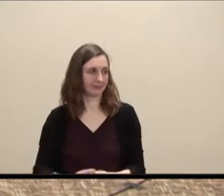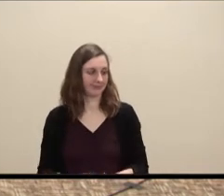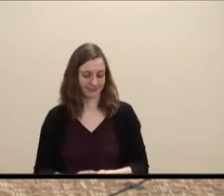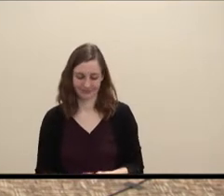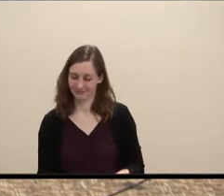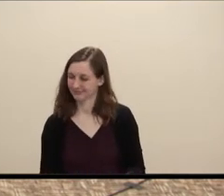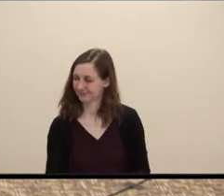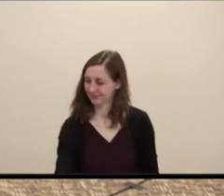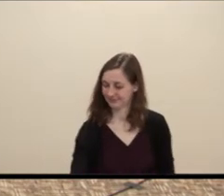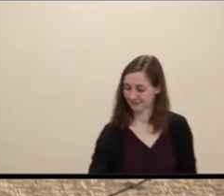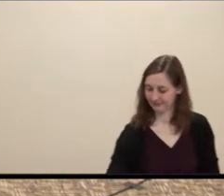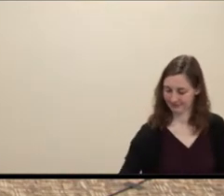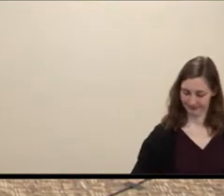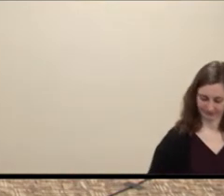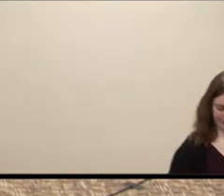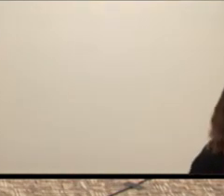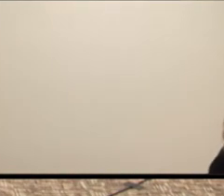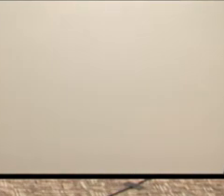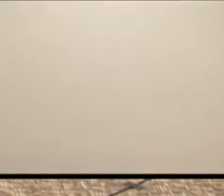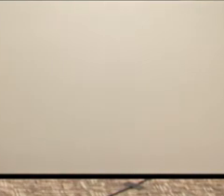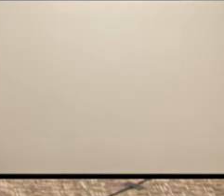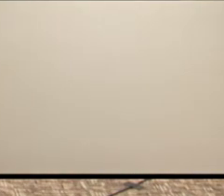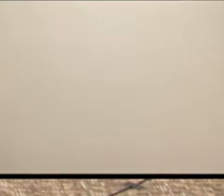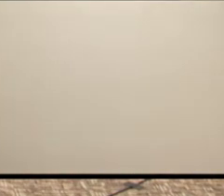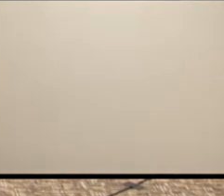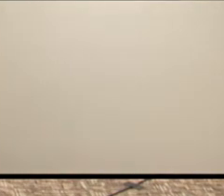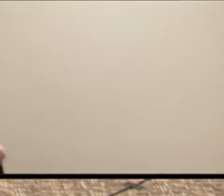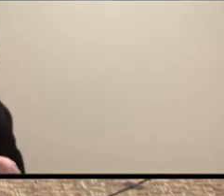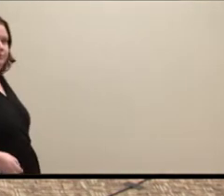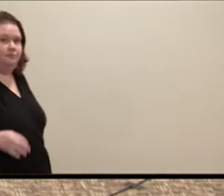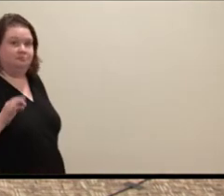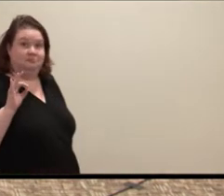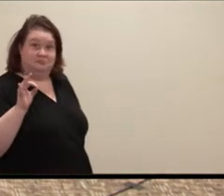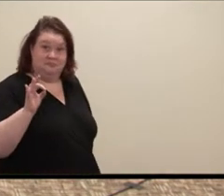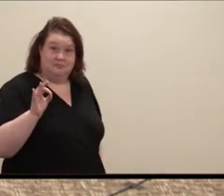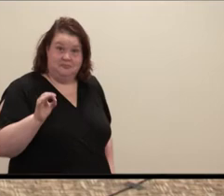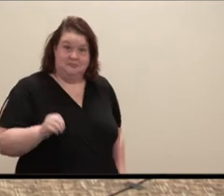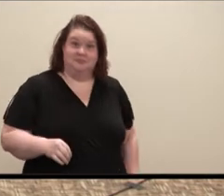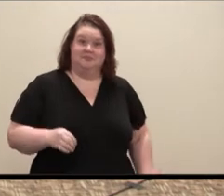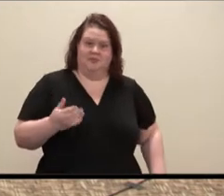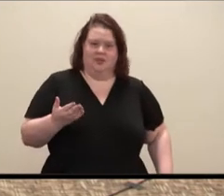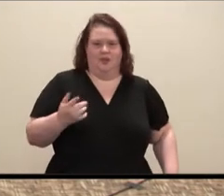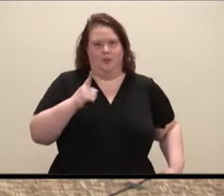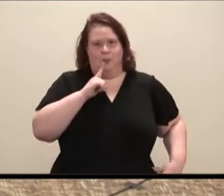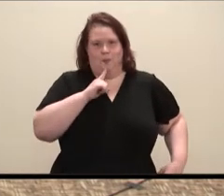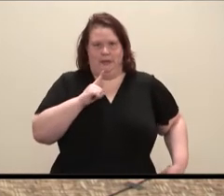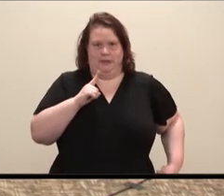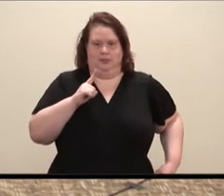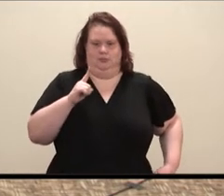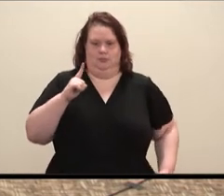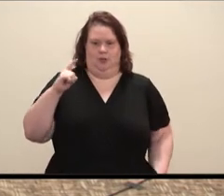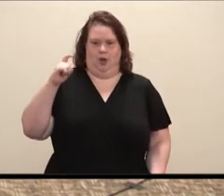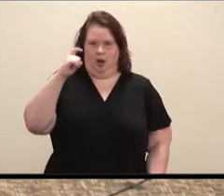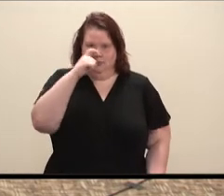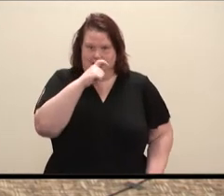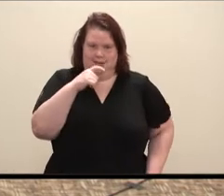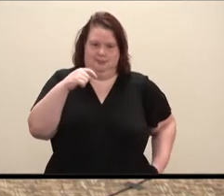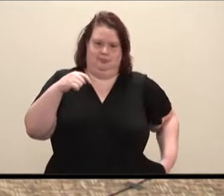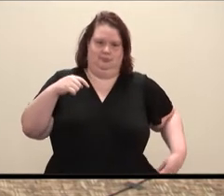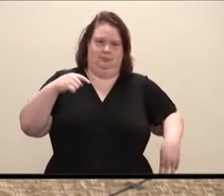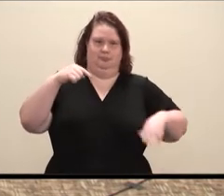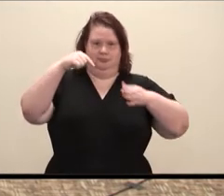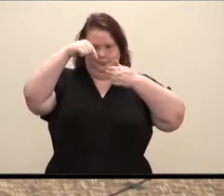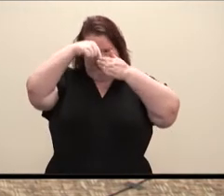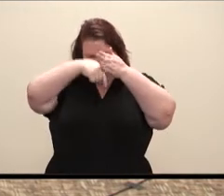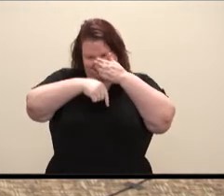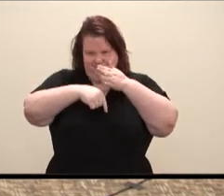Thank you. Very tedious work. Thank you. It's just much like Cheryl's work. Oh,